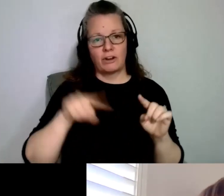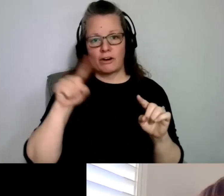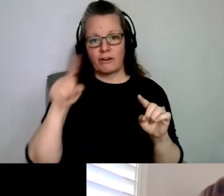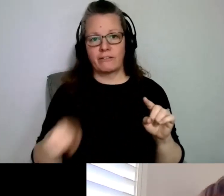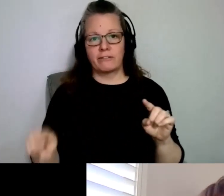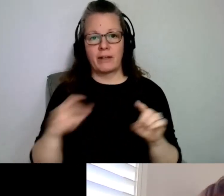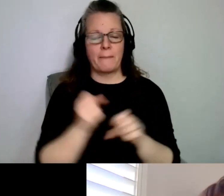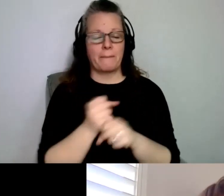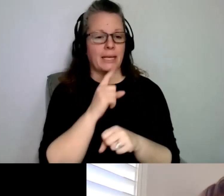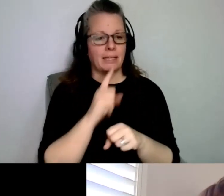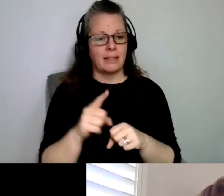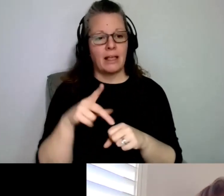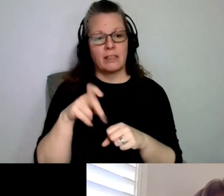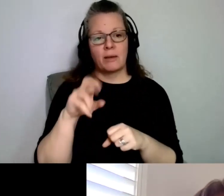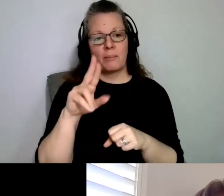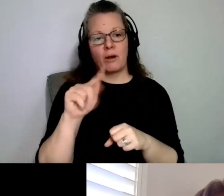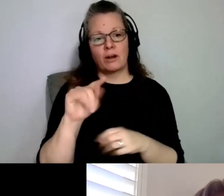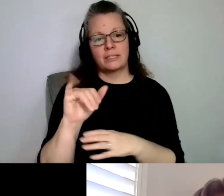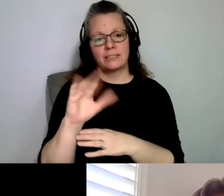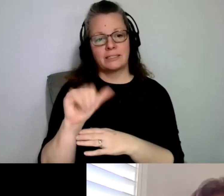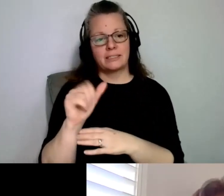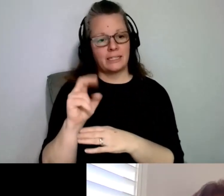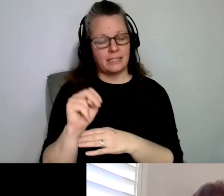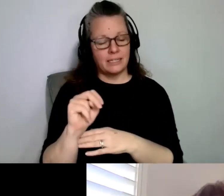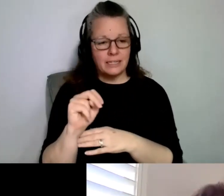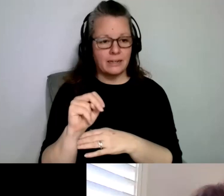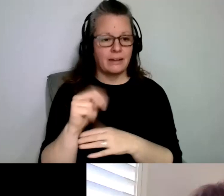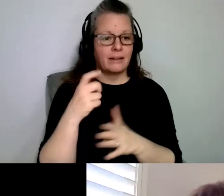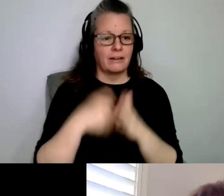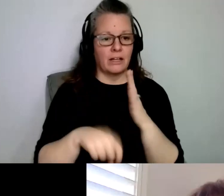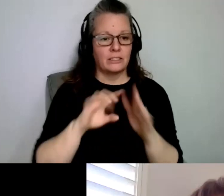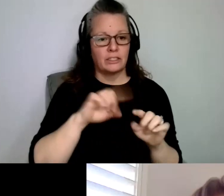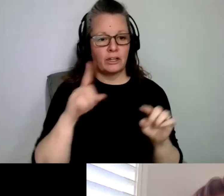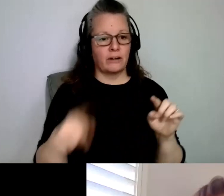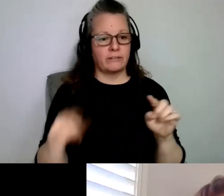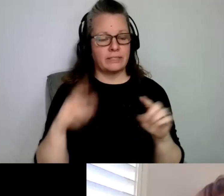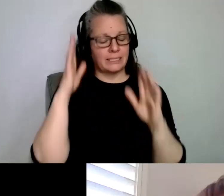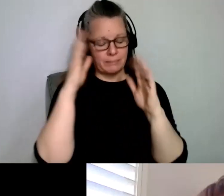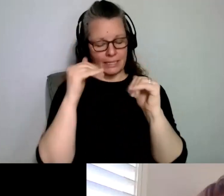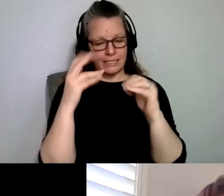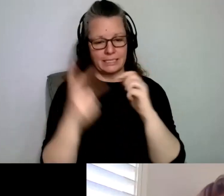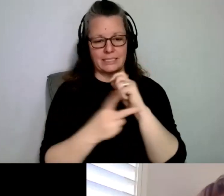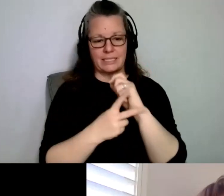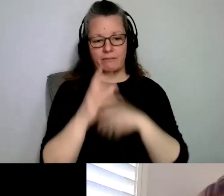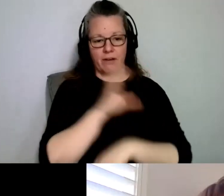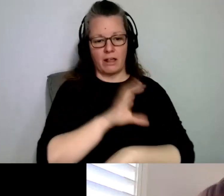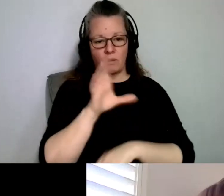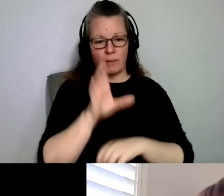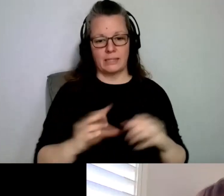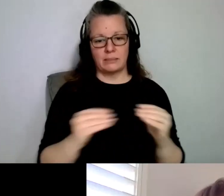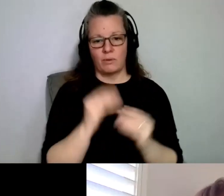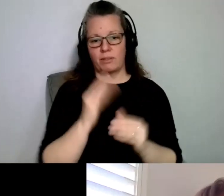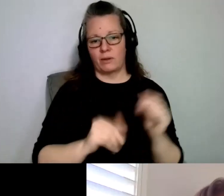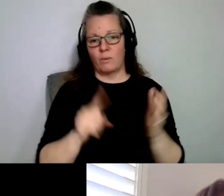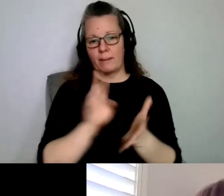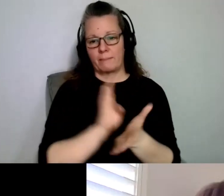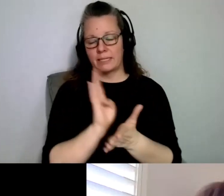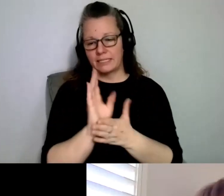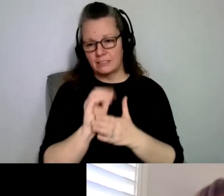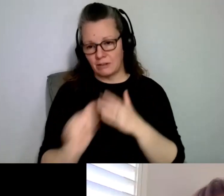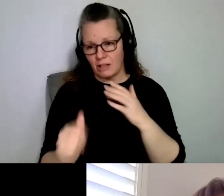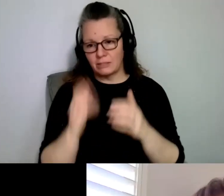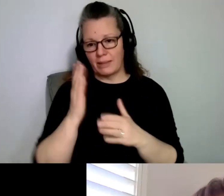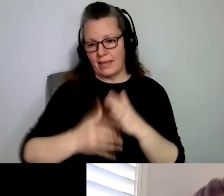reinsurance program is expected to save Coloradoans nearly $1 billion by the end of this year. Colorado Option is driving